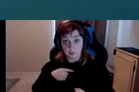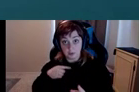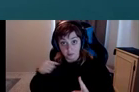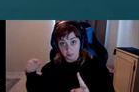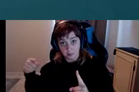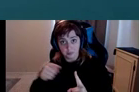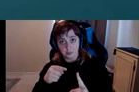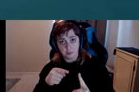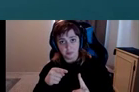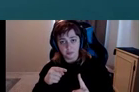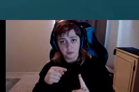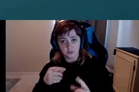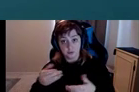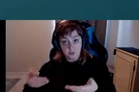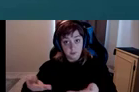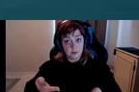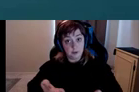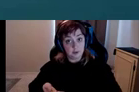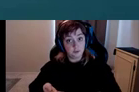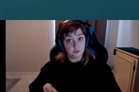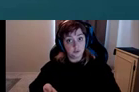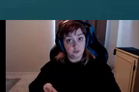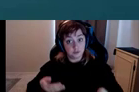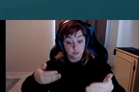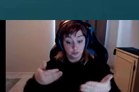different place in the world.